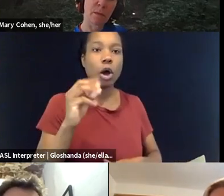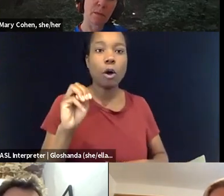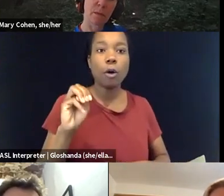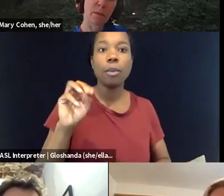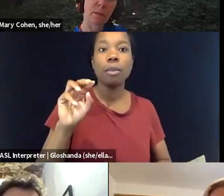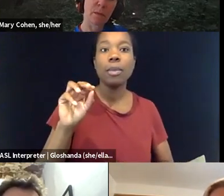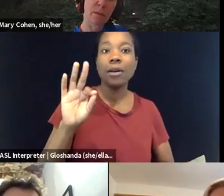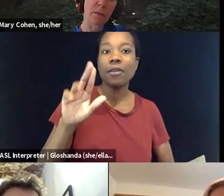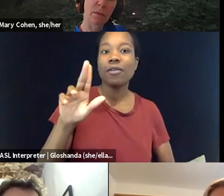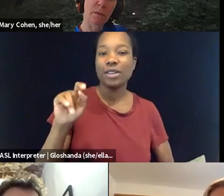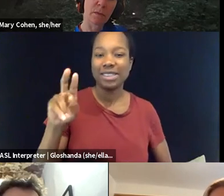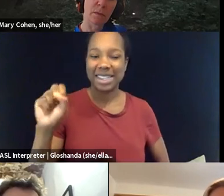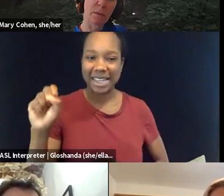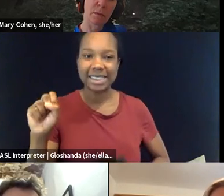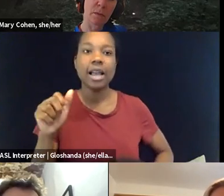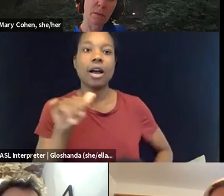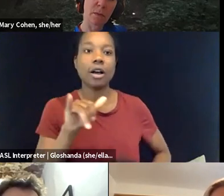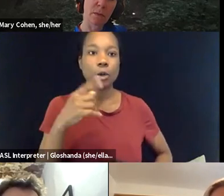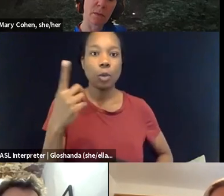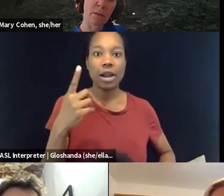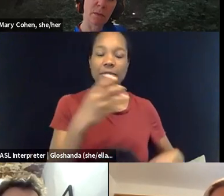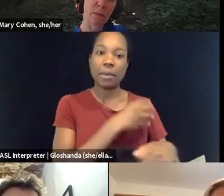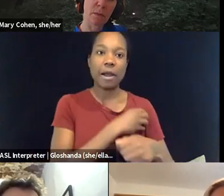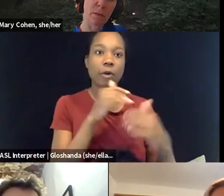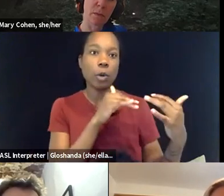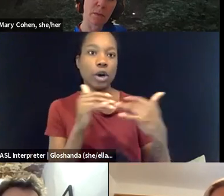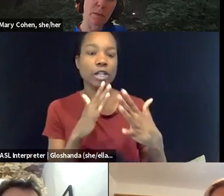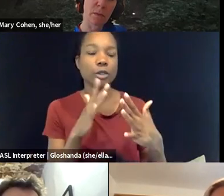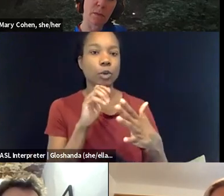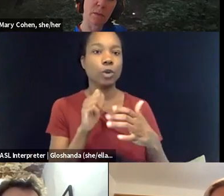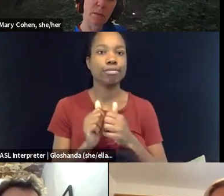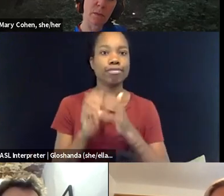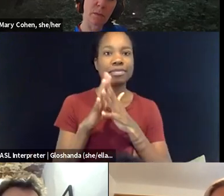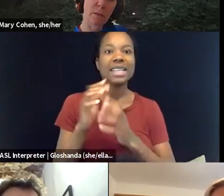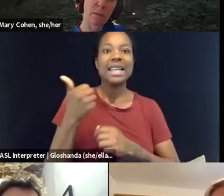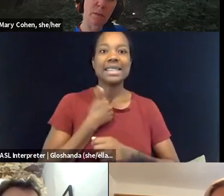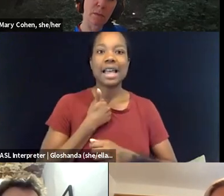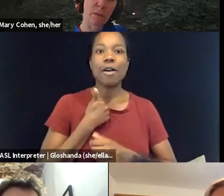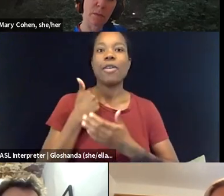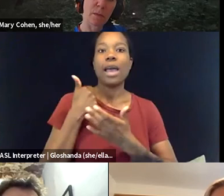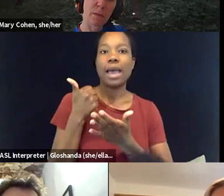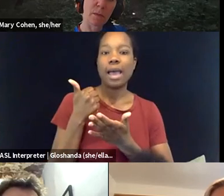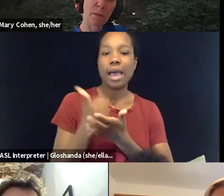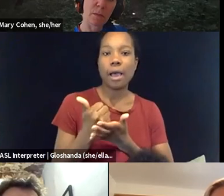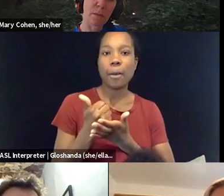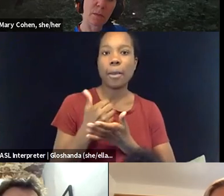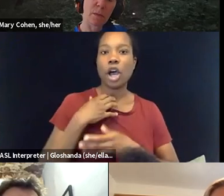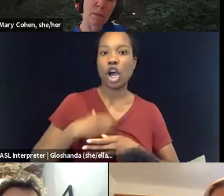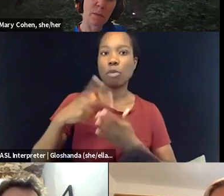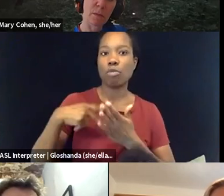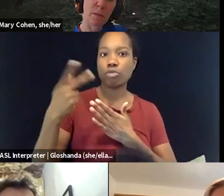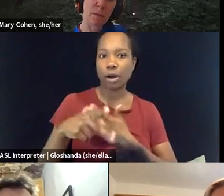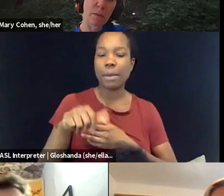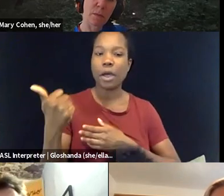one of the powerful warriors who lift up Self-Help Hunger Program, another poor and Black people-led movement right